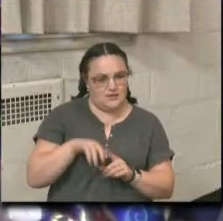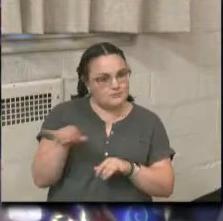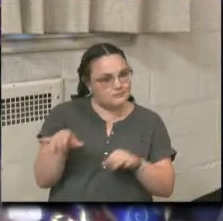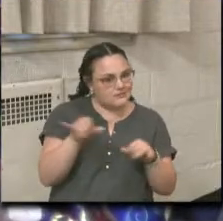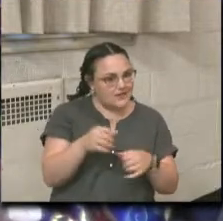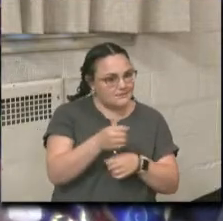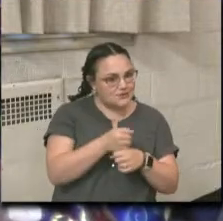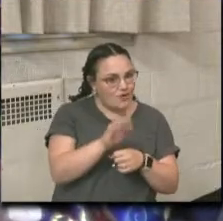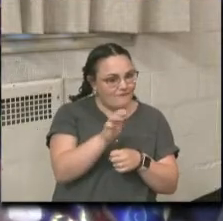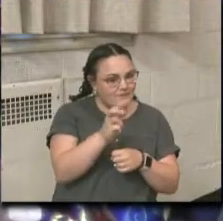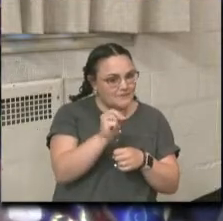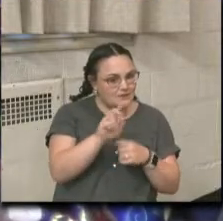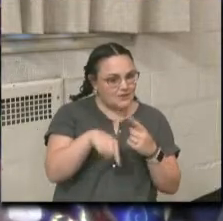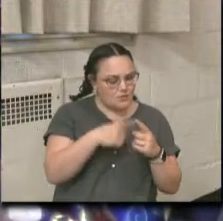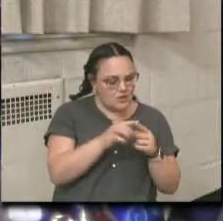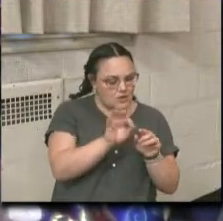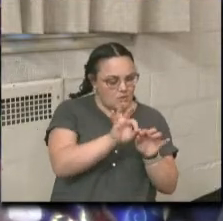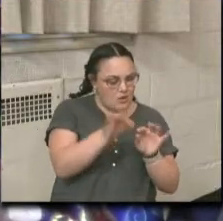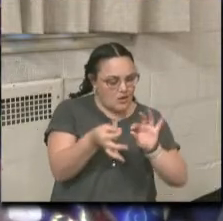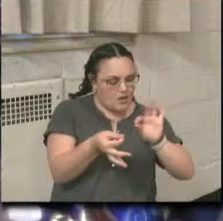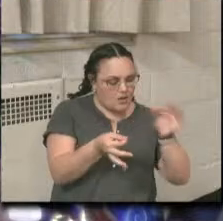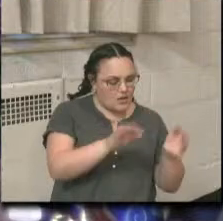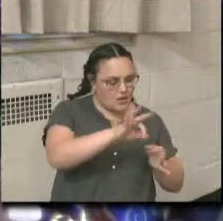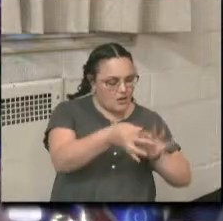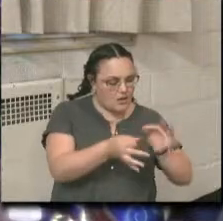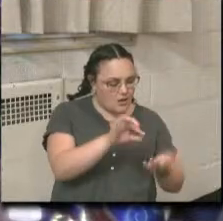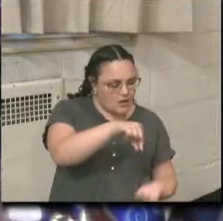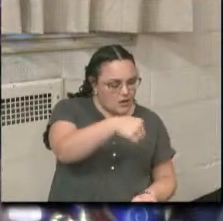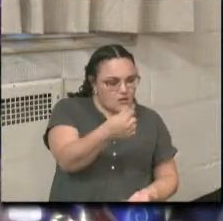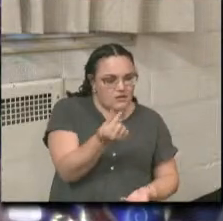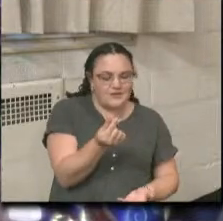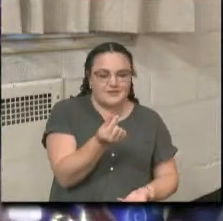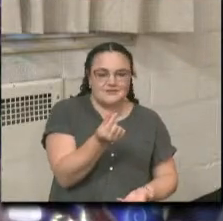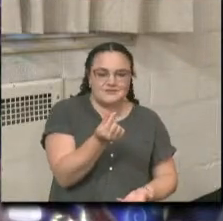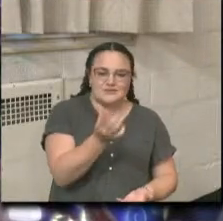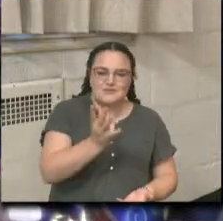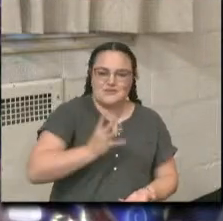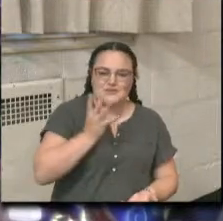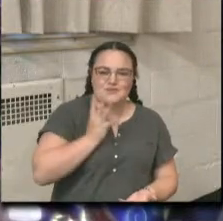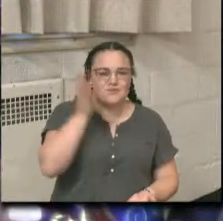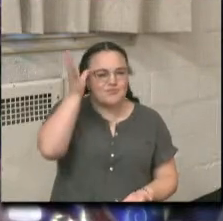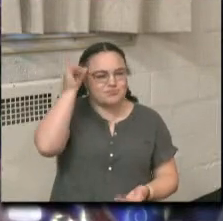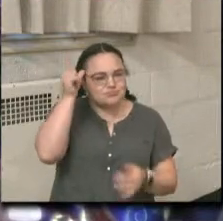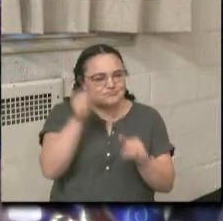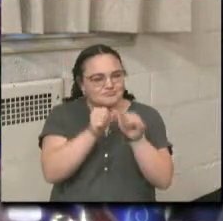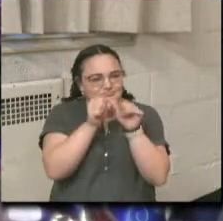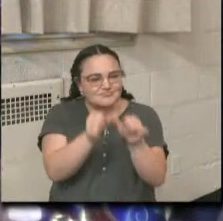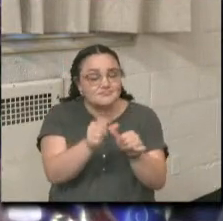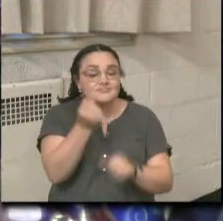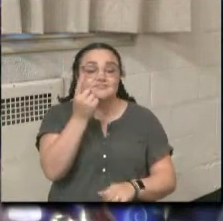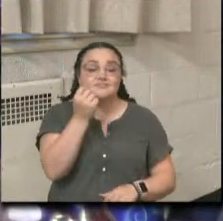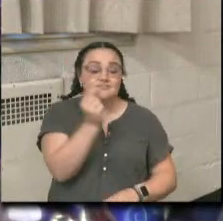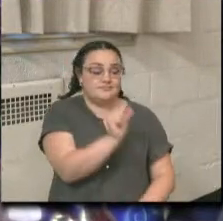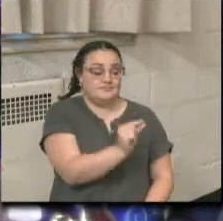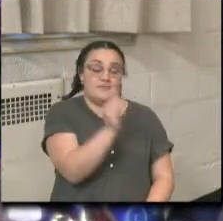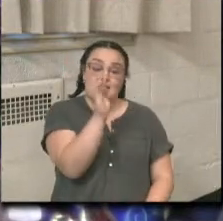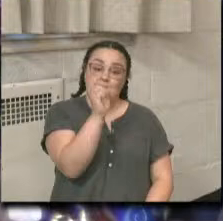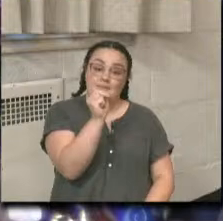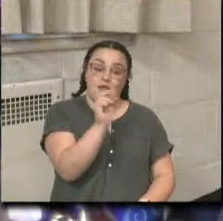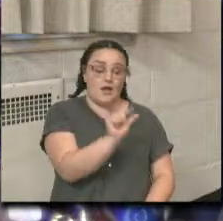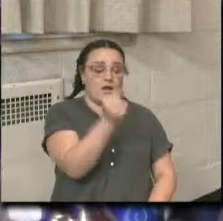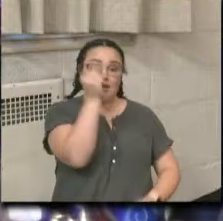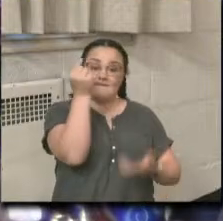bean. Resilient, excellent, and the finest. The journey of the coffee bean doesn't end there.